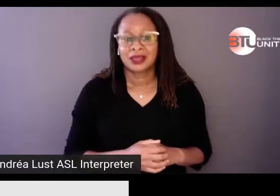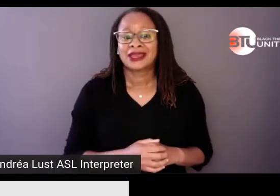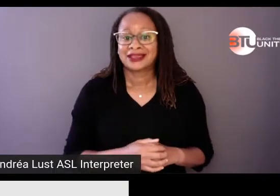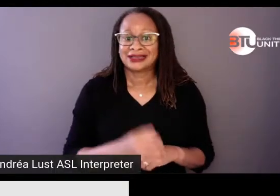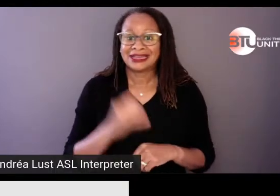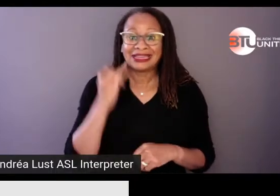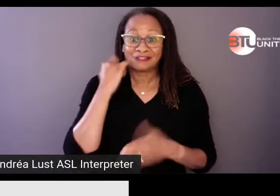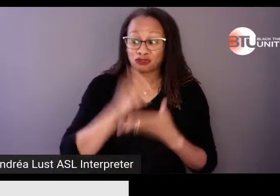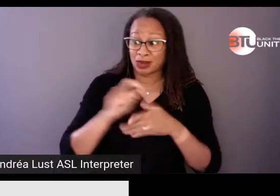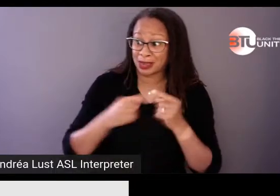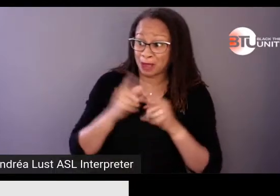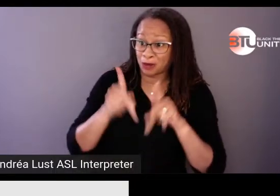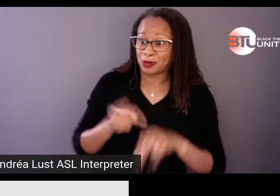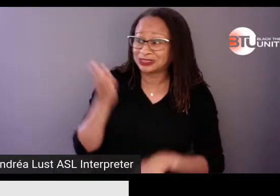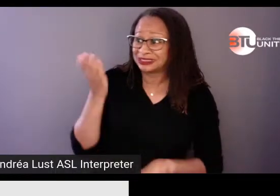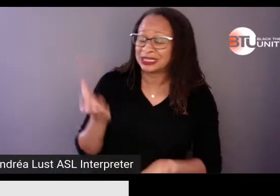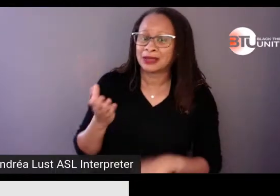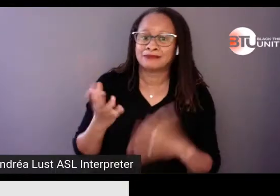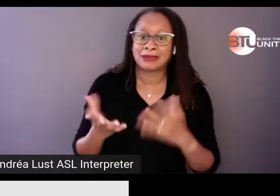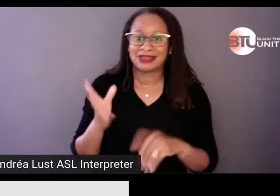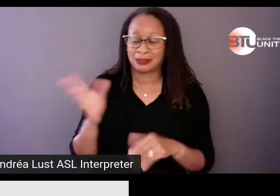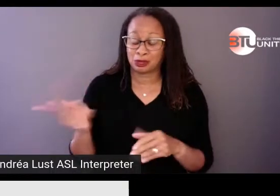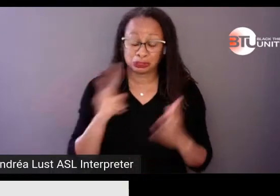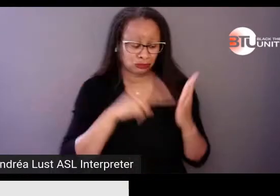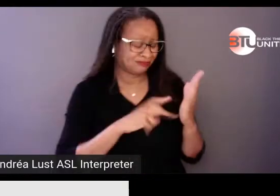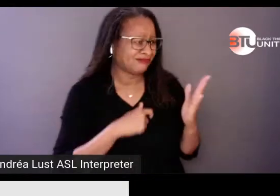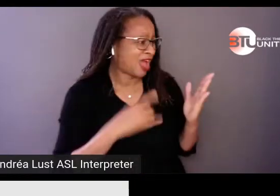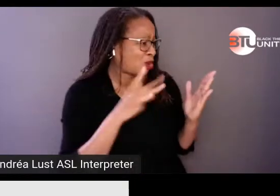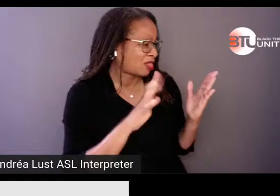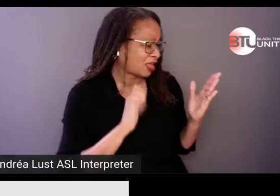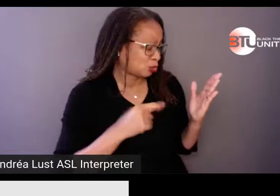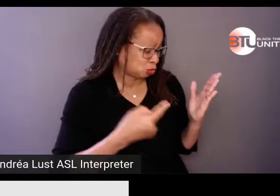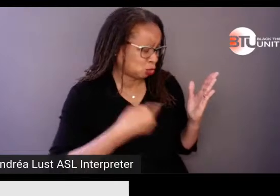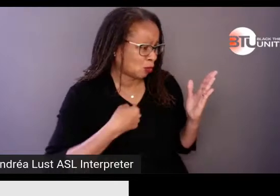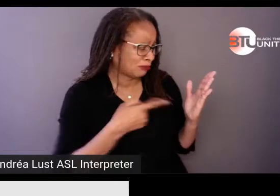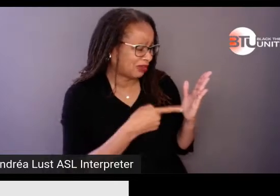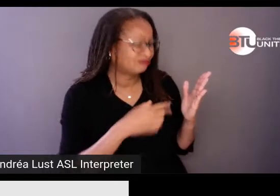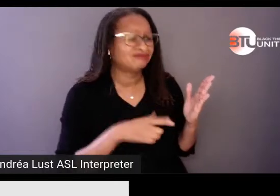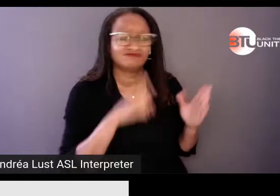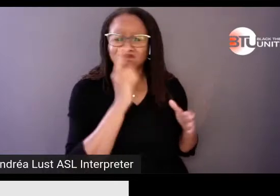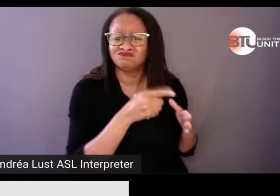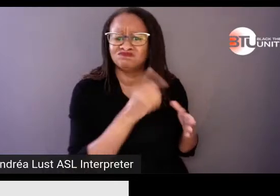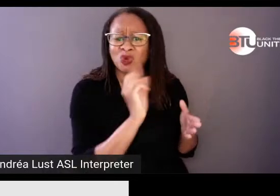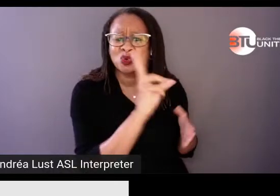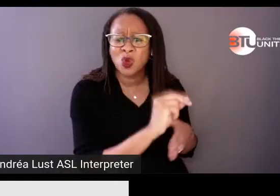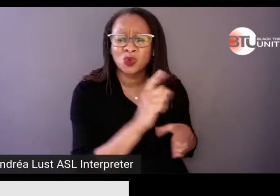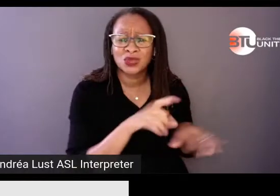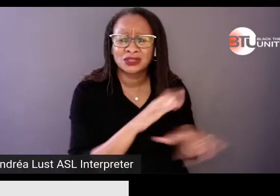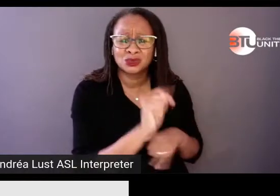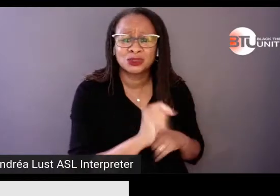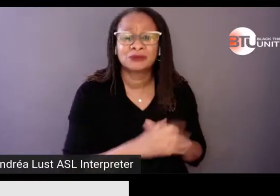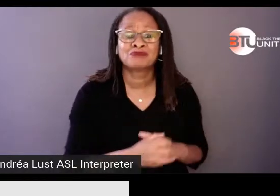person, if they just don't like the way they're portrayed, can object.